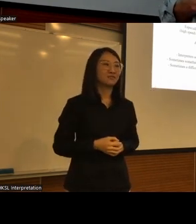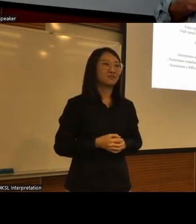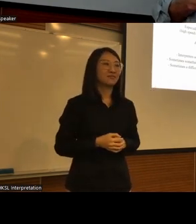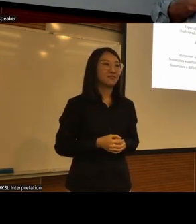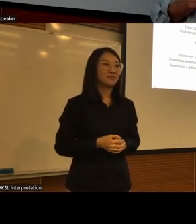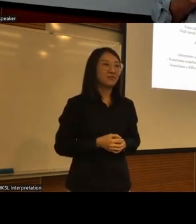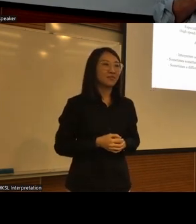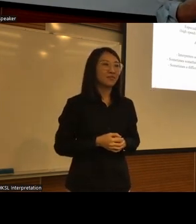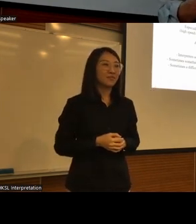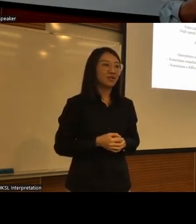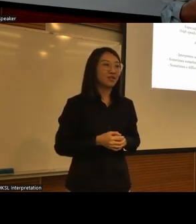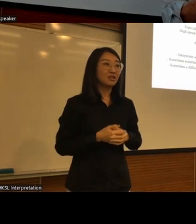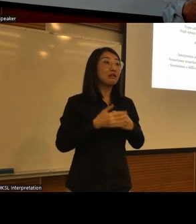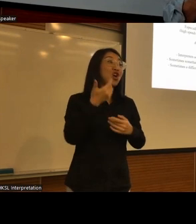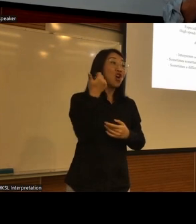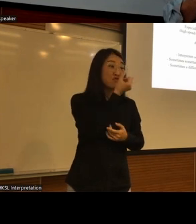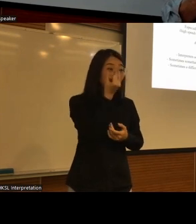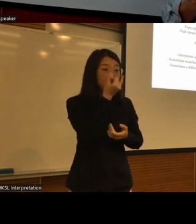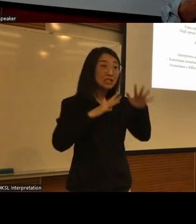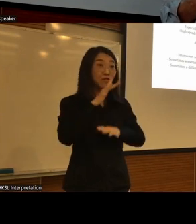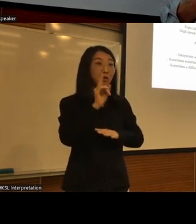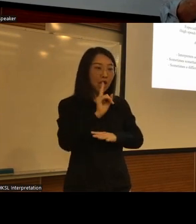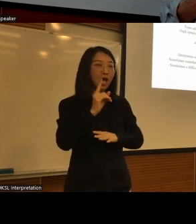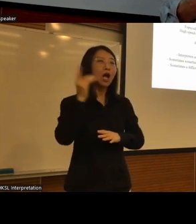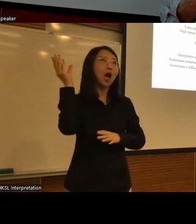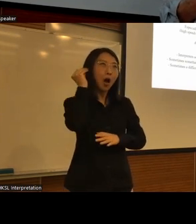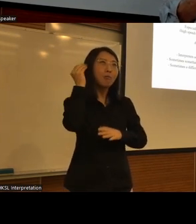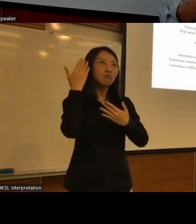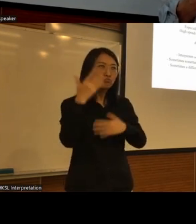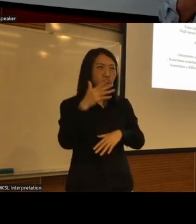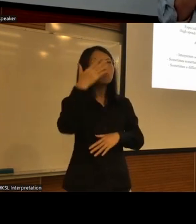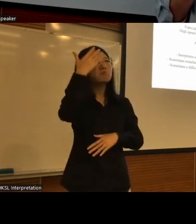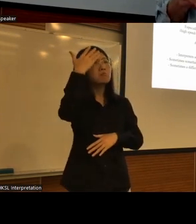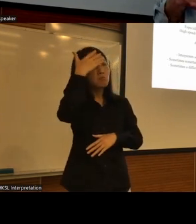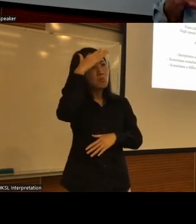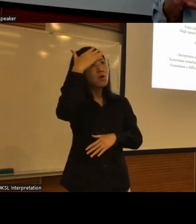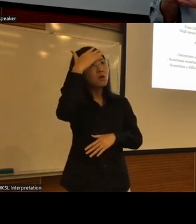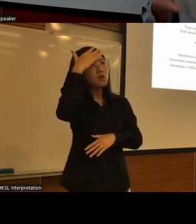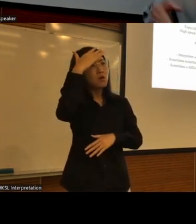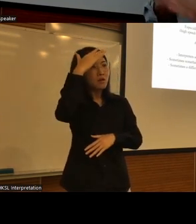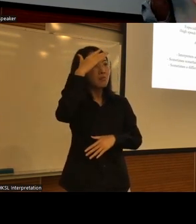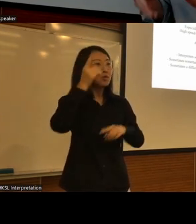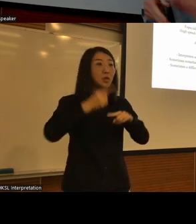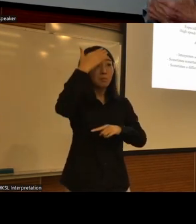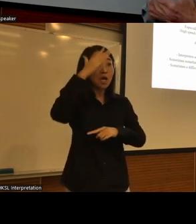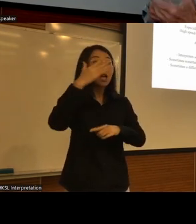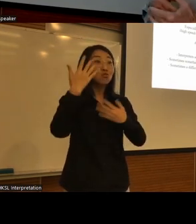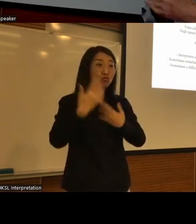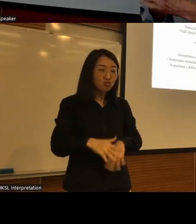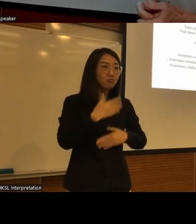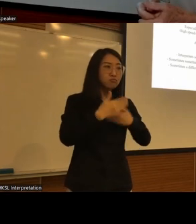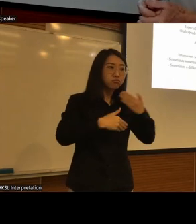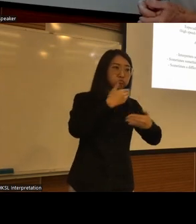Sometimes you hear and understand something, but by the time you are ready